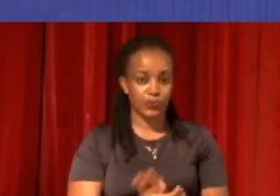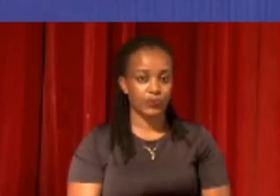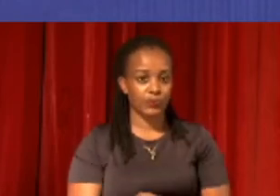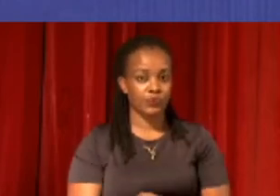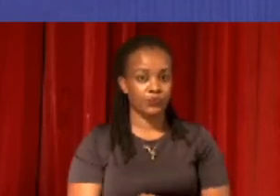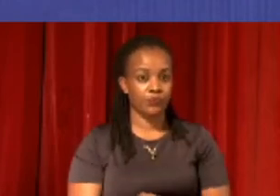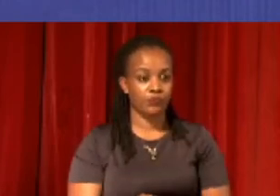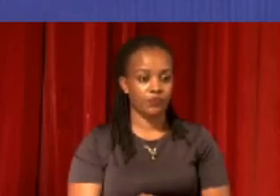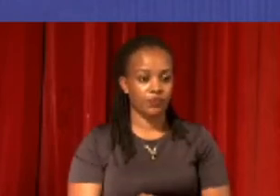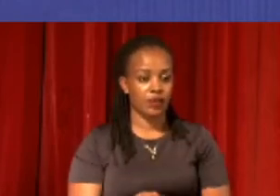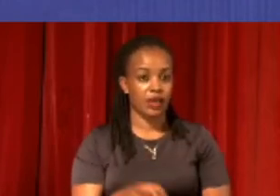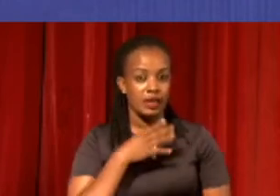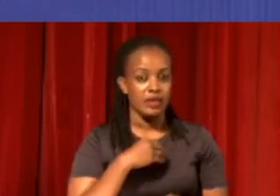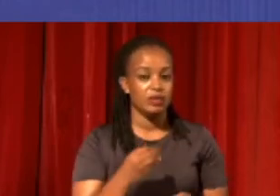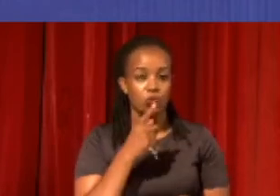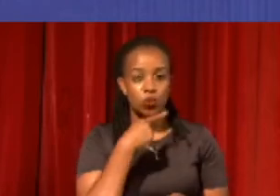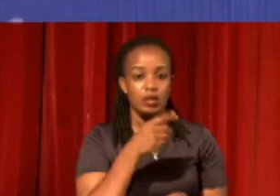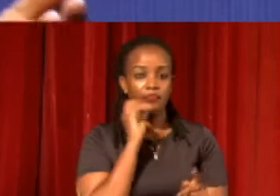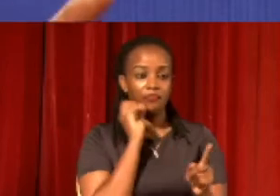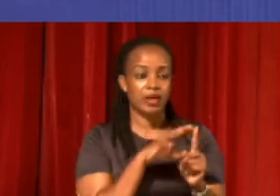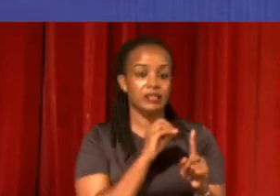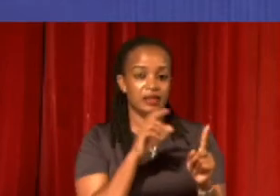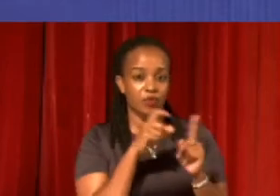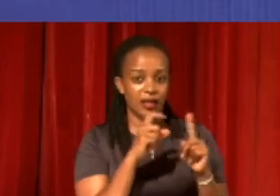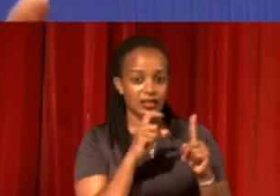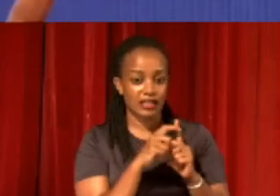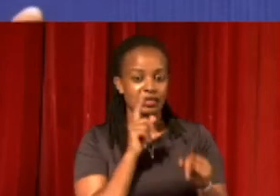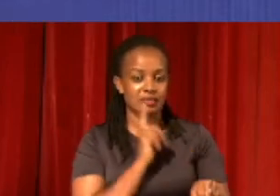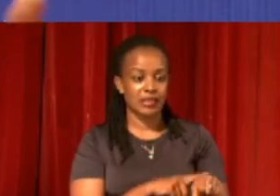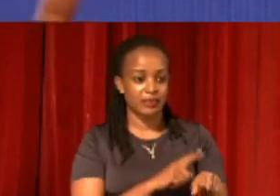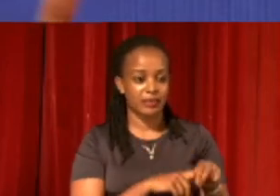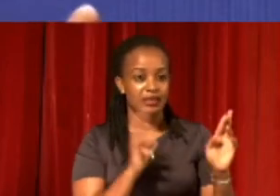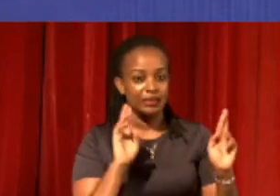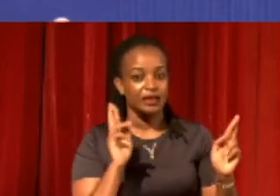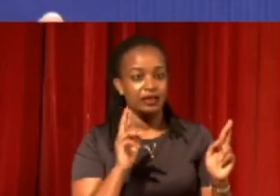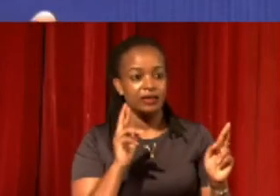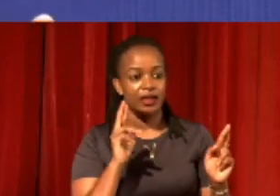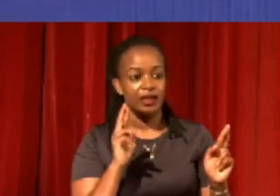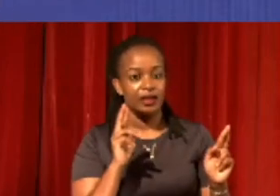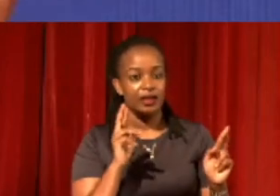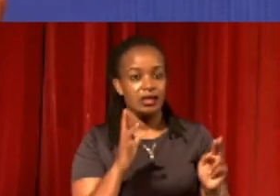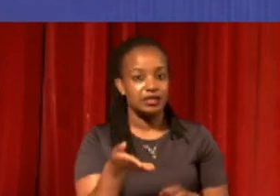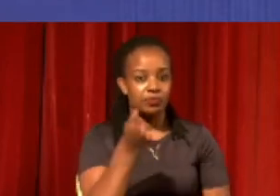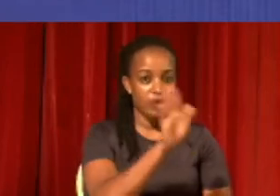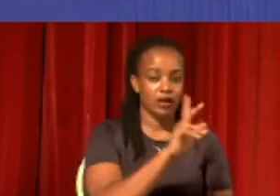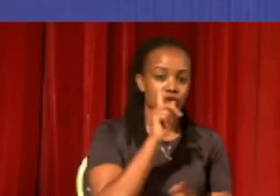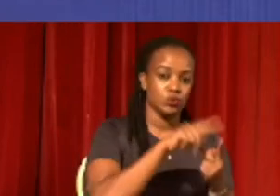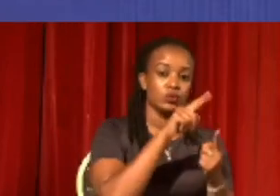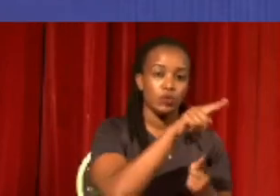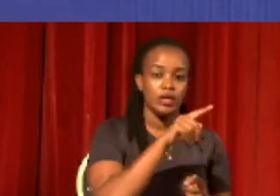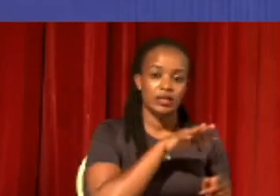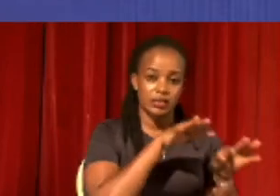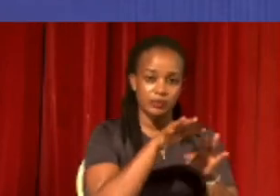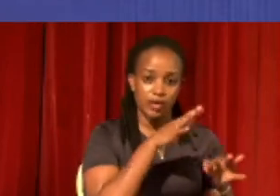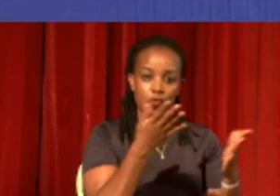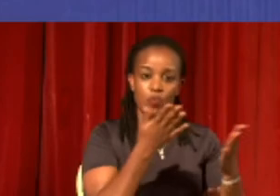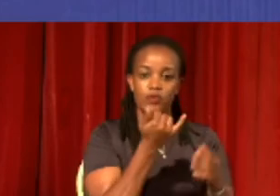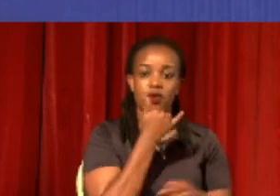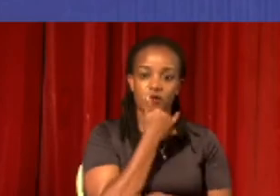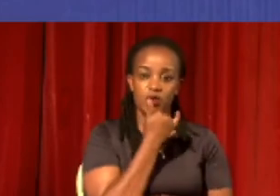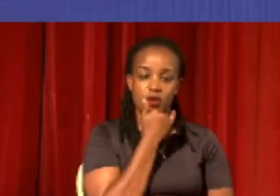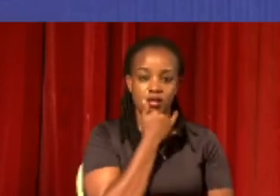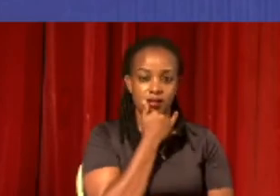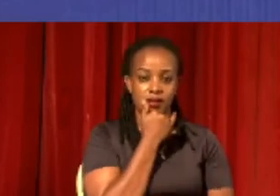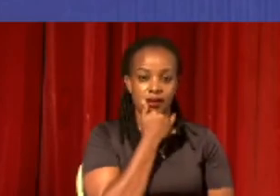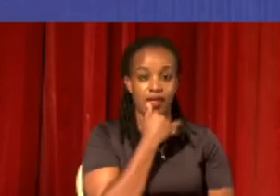And once they have vetted the works, and they'll get back to you and tell you this is the work. And you may think this is this is how